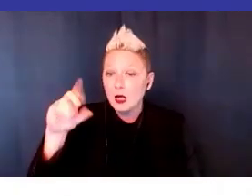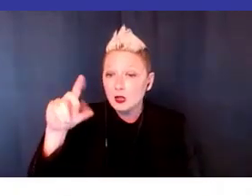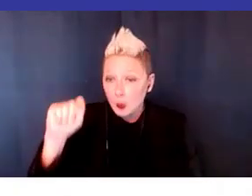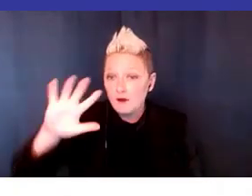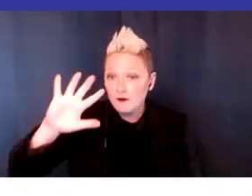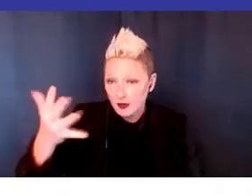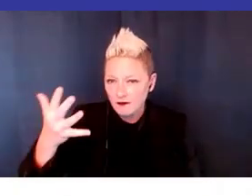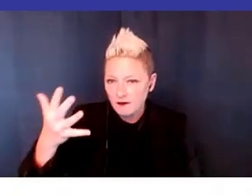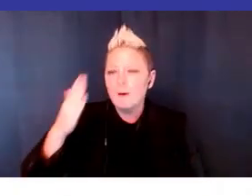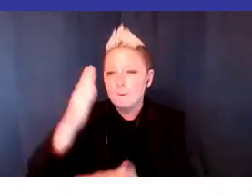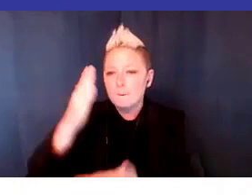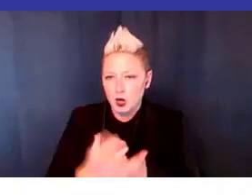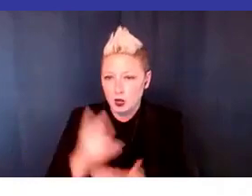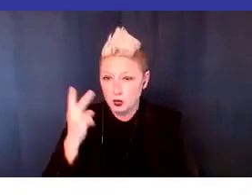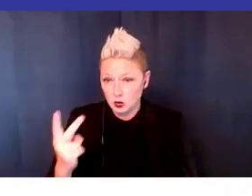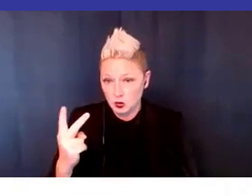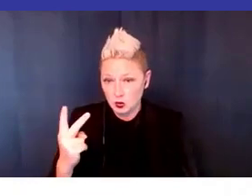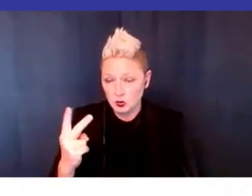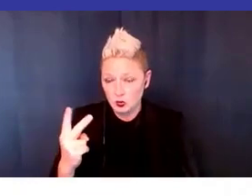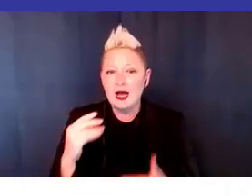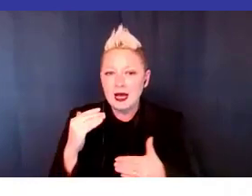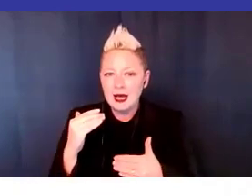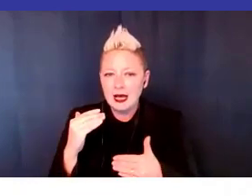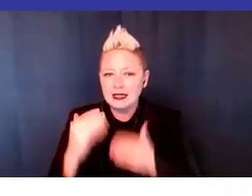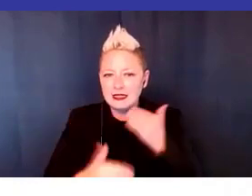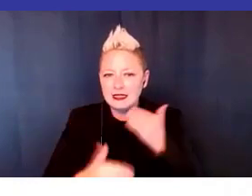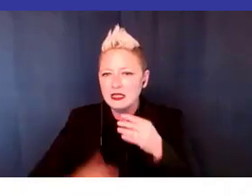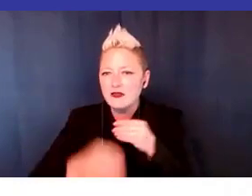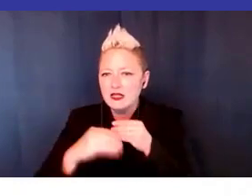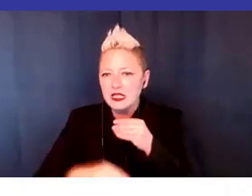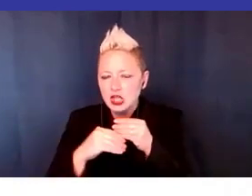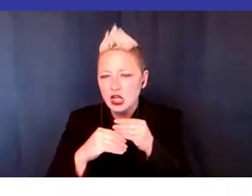We have a series of additional